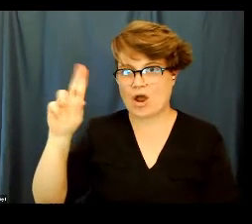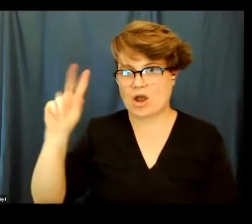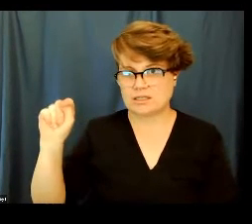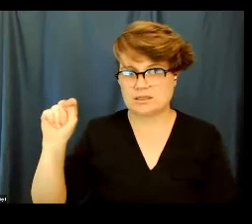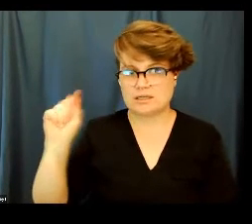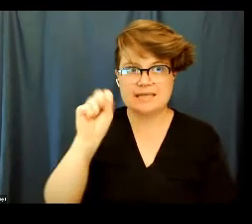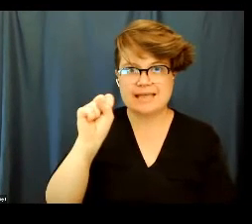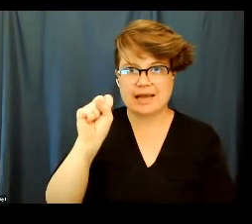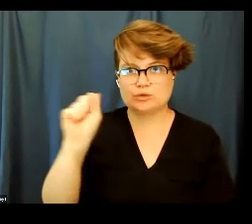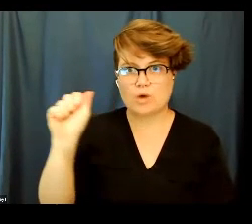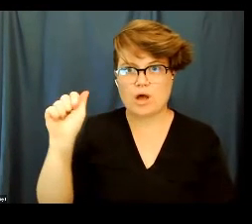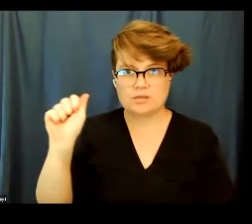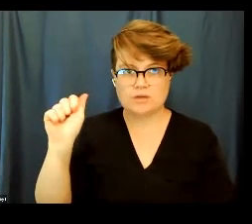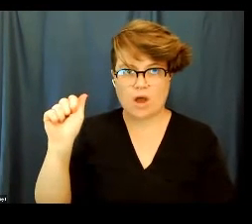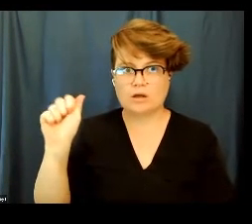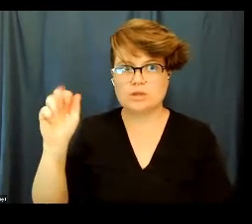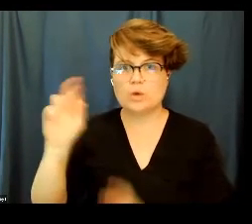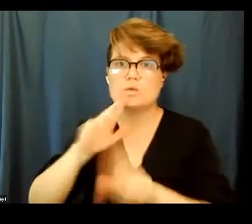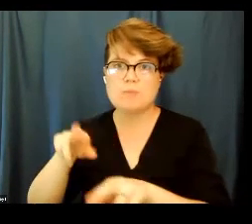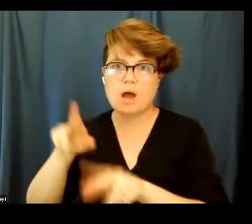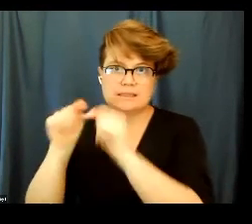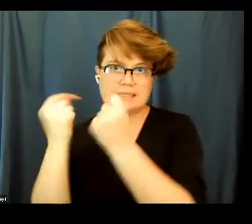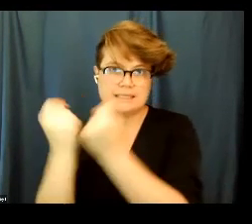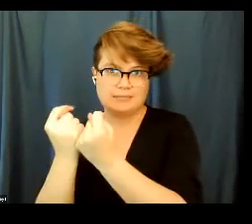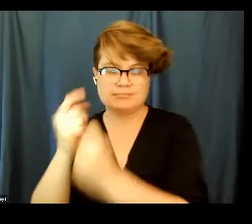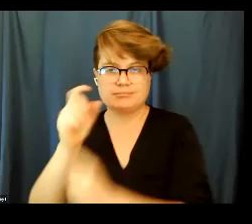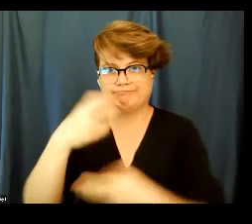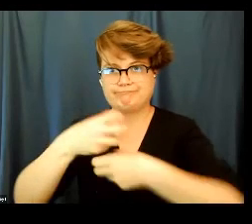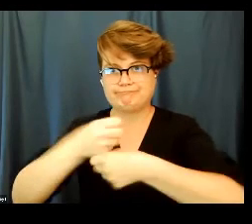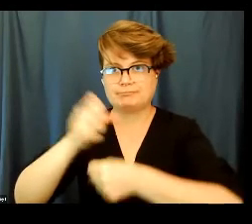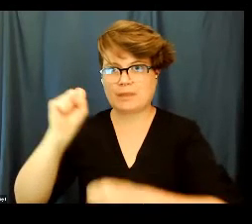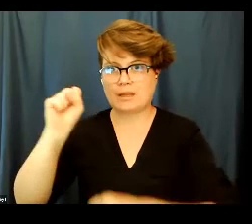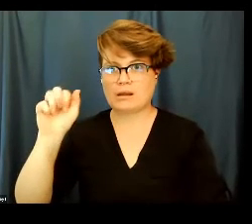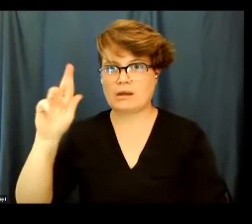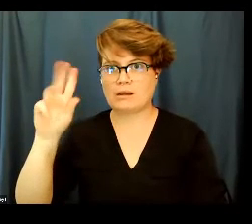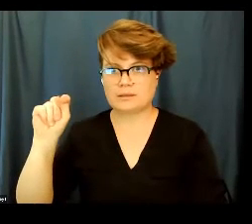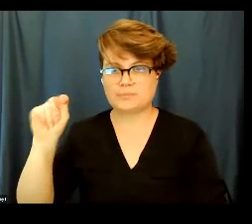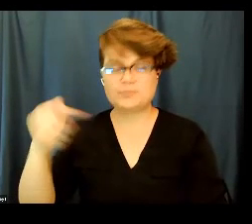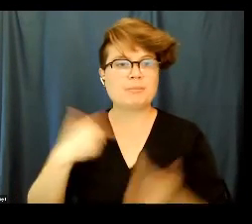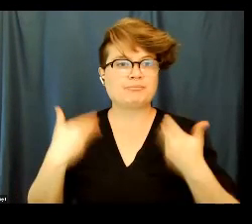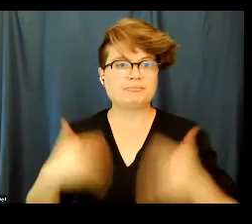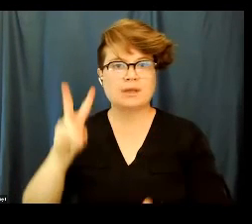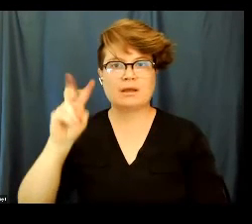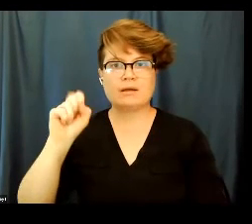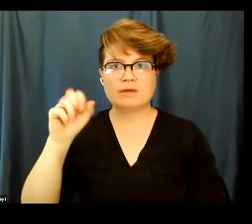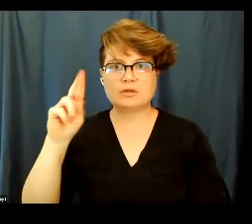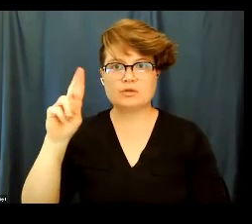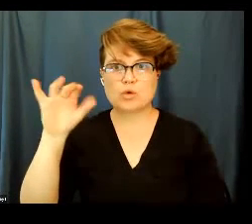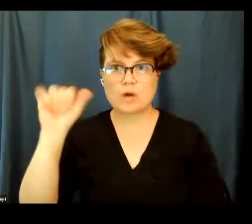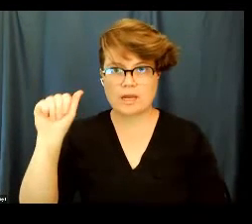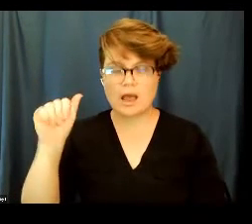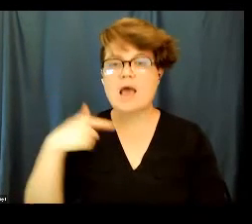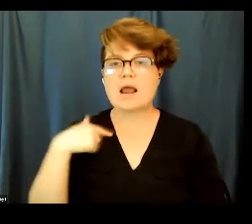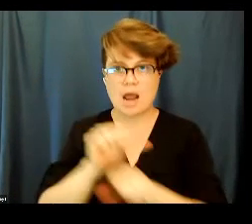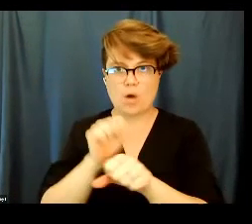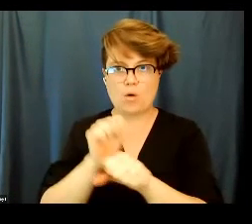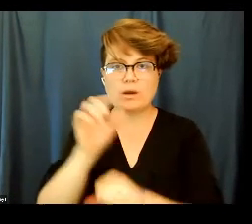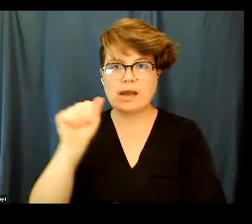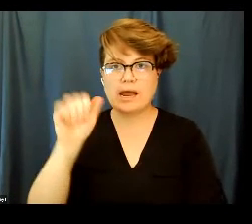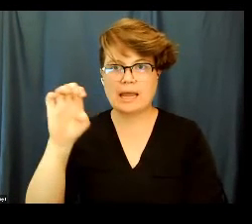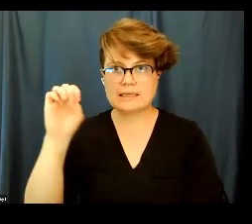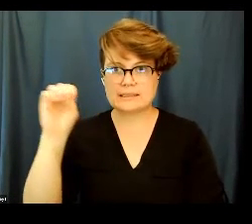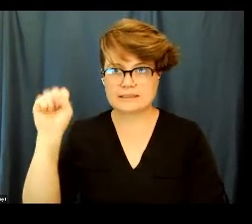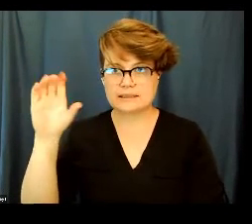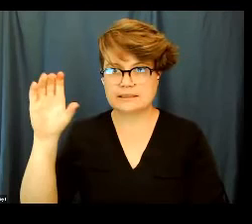is Victoria Riekers. I use she, her pronouns, and I'm one of the sexual violence response coordinators at the Arizona Coalition to End Sexual and